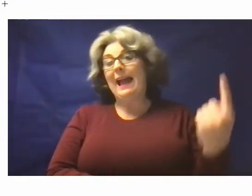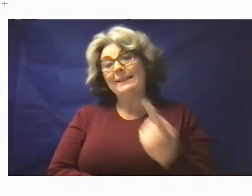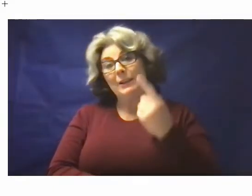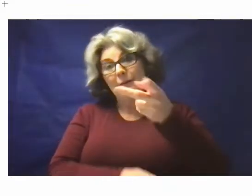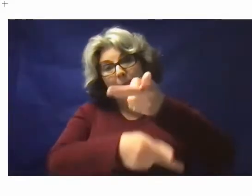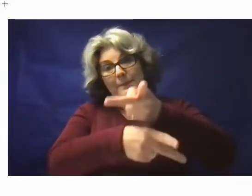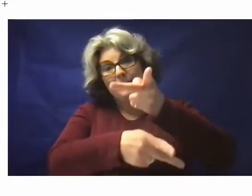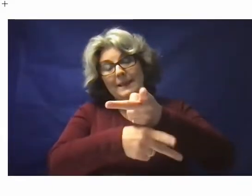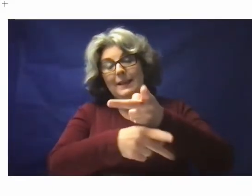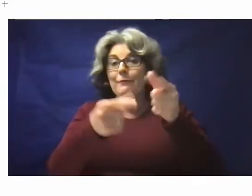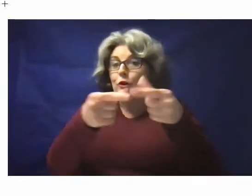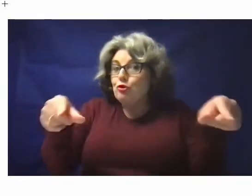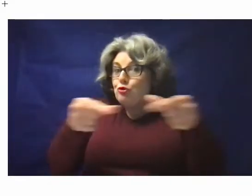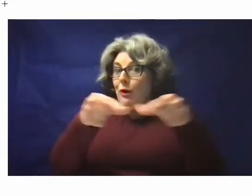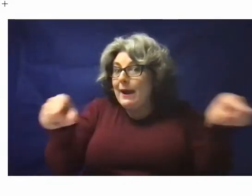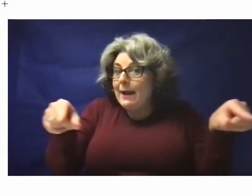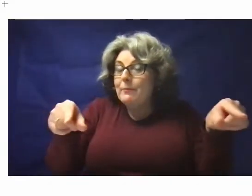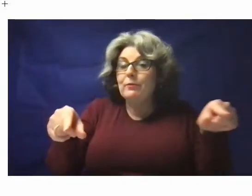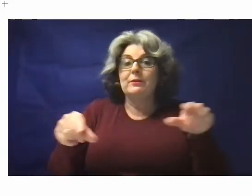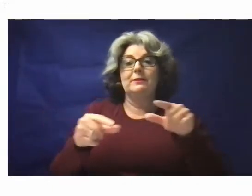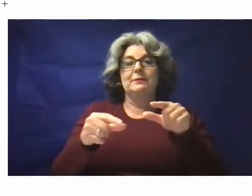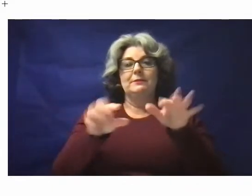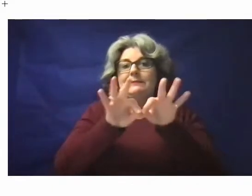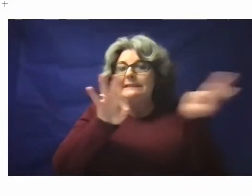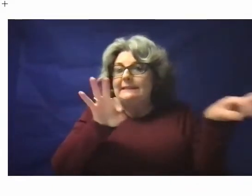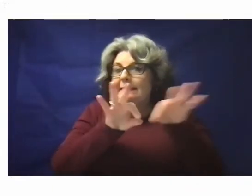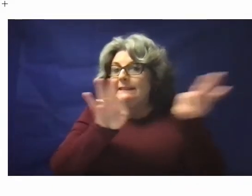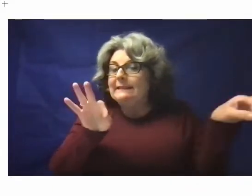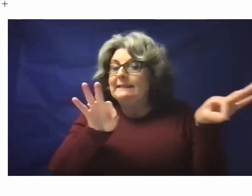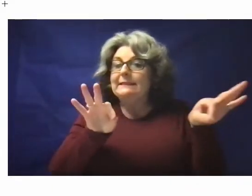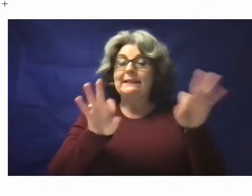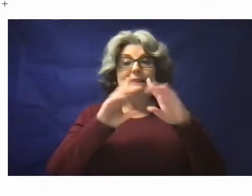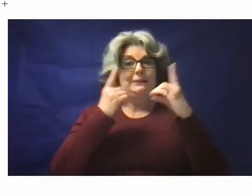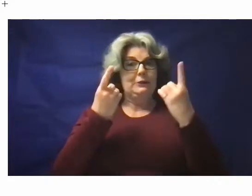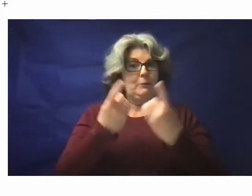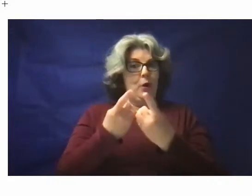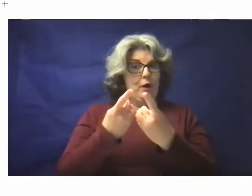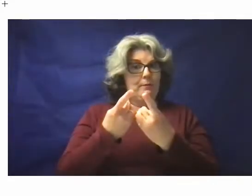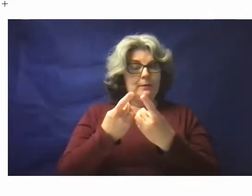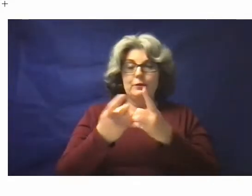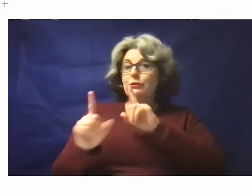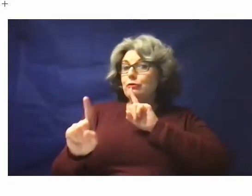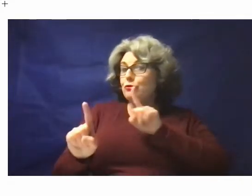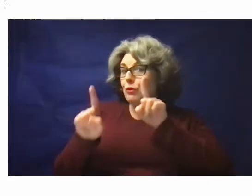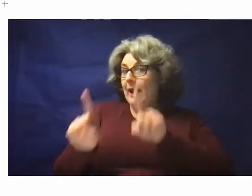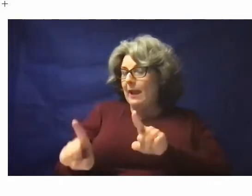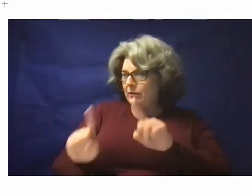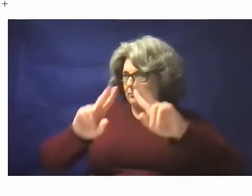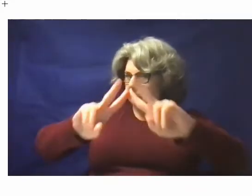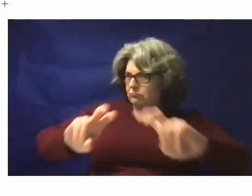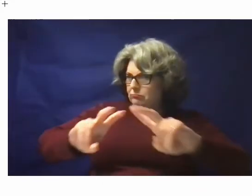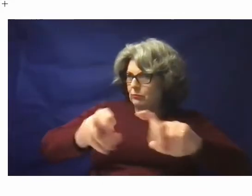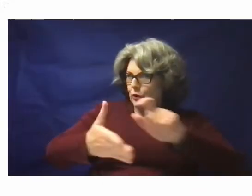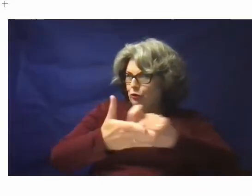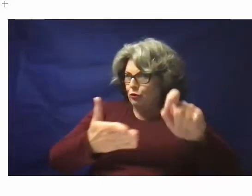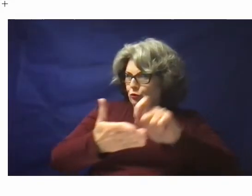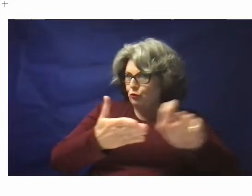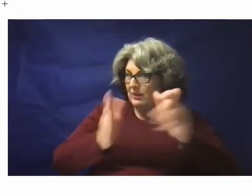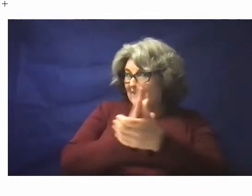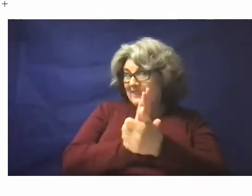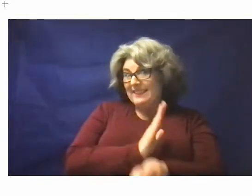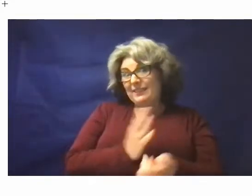your grammar and make sure there's no mistakes. In some cases, departments may use your answers to assess your written communication